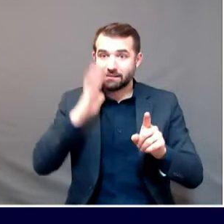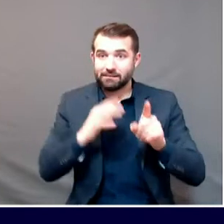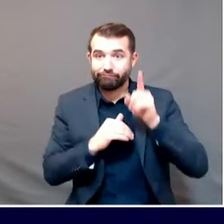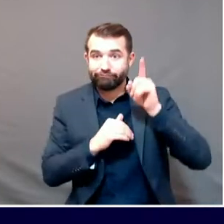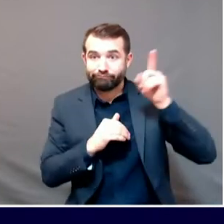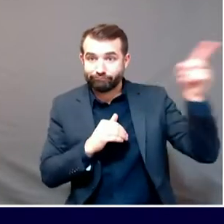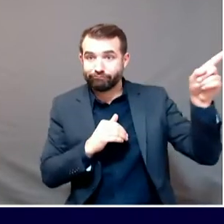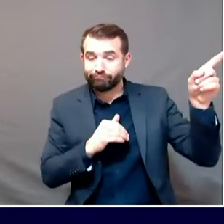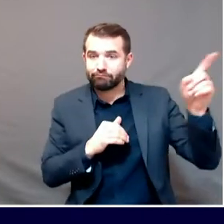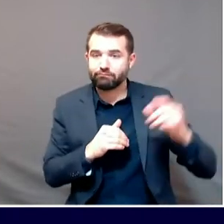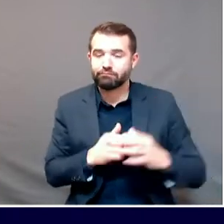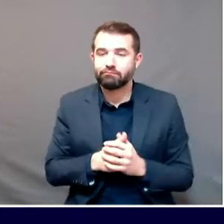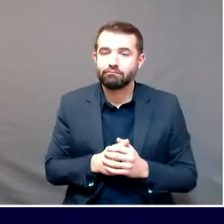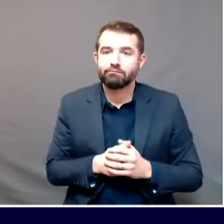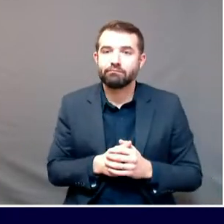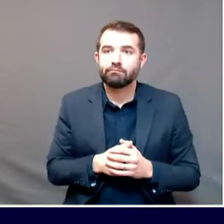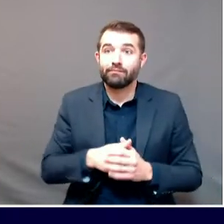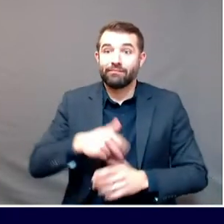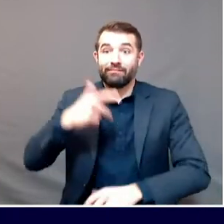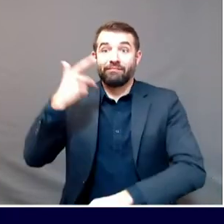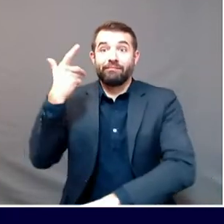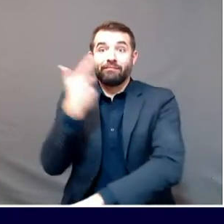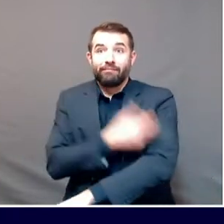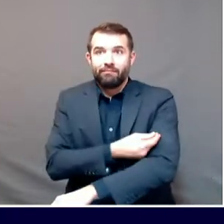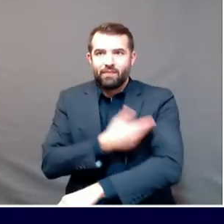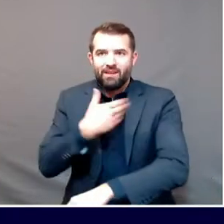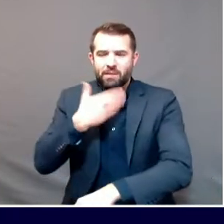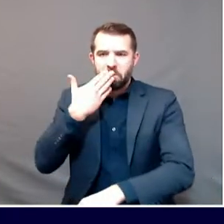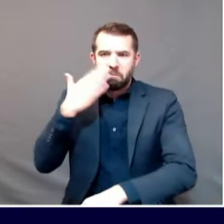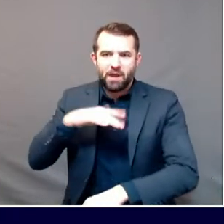sounding reaction to